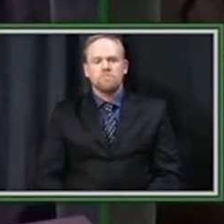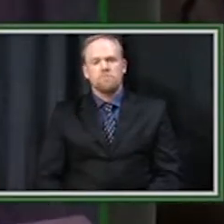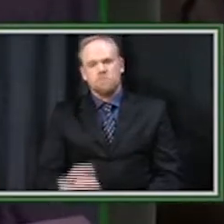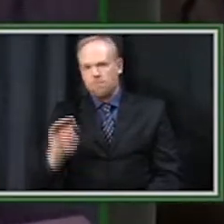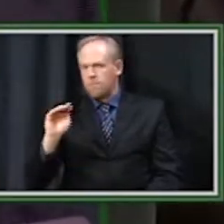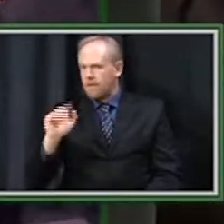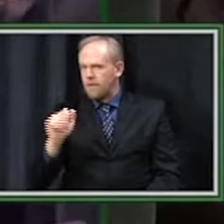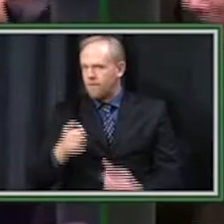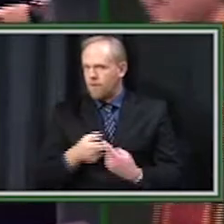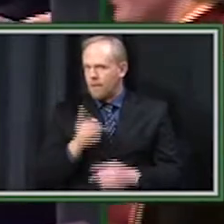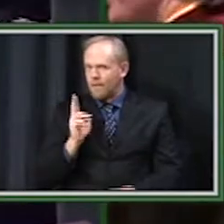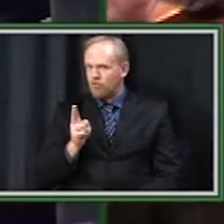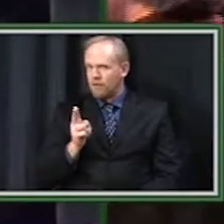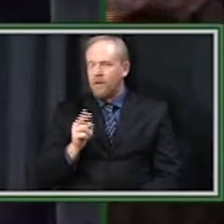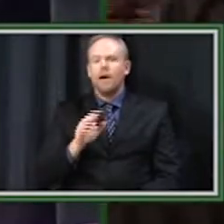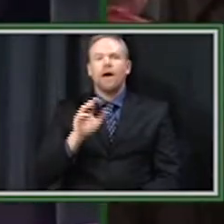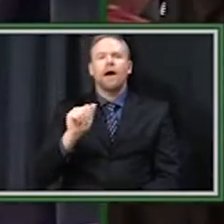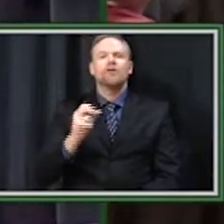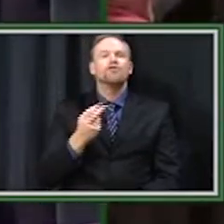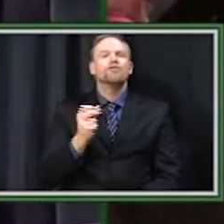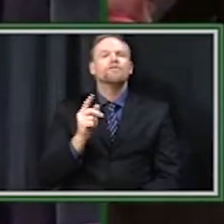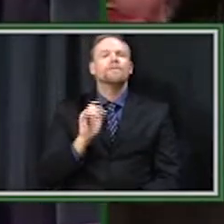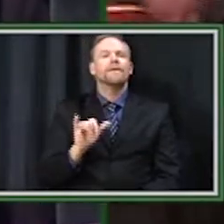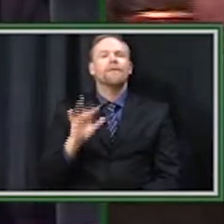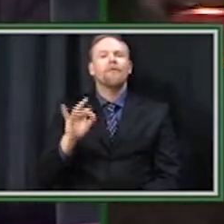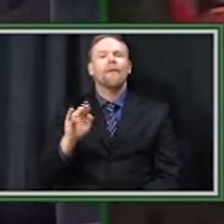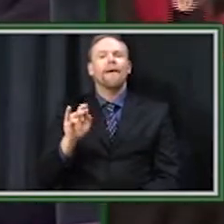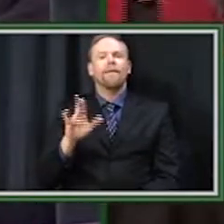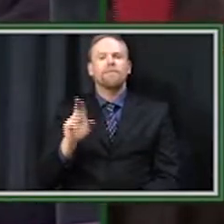Masters from History, Ashley Franklin.